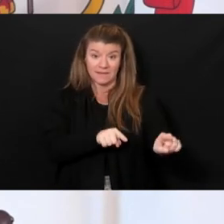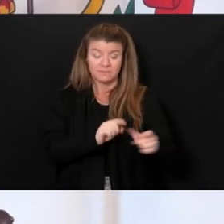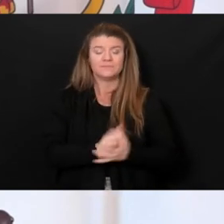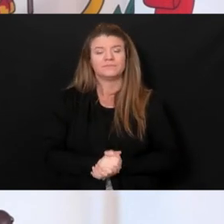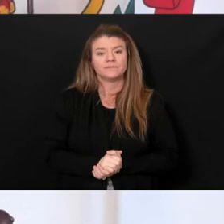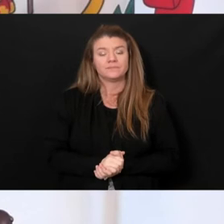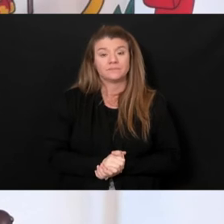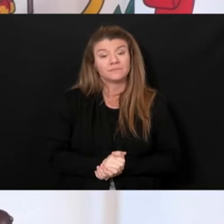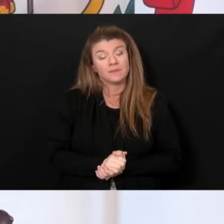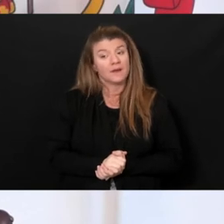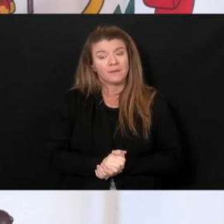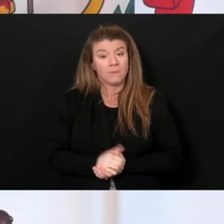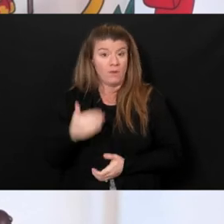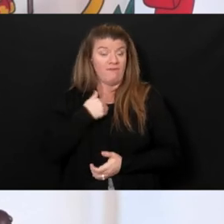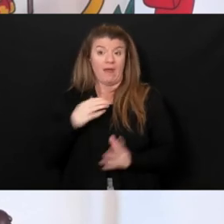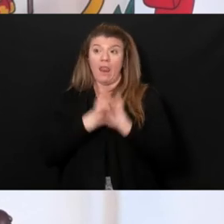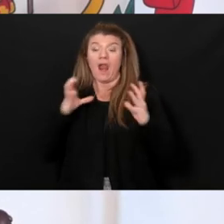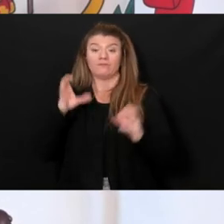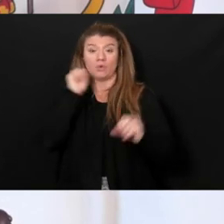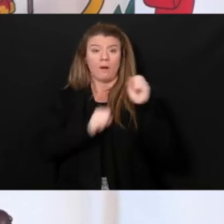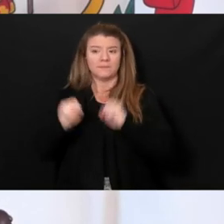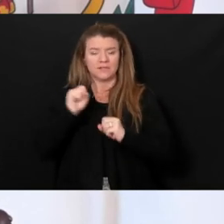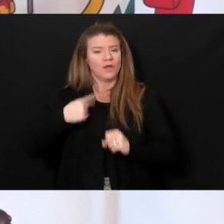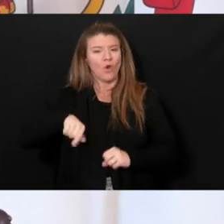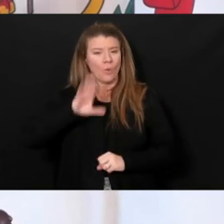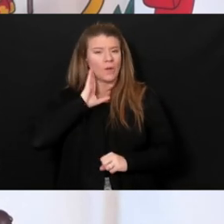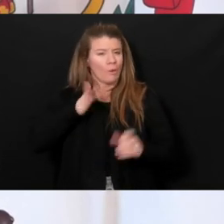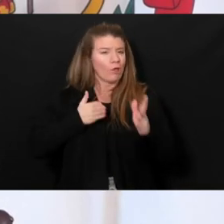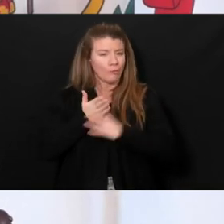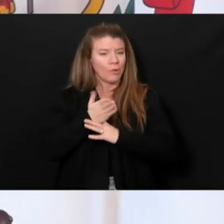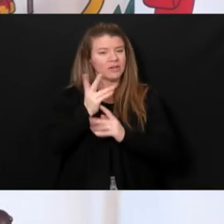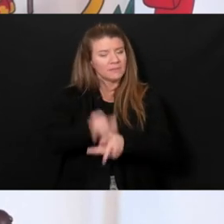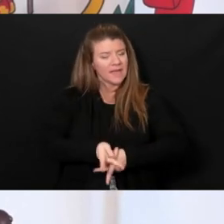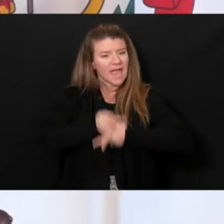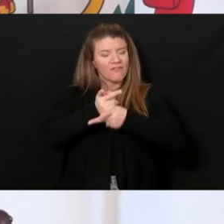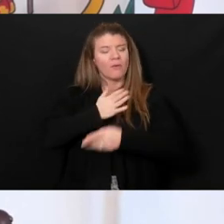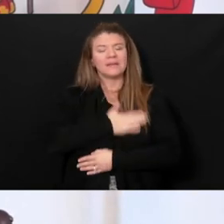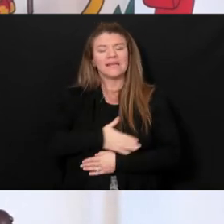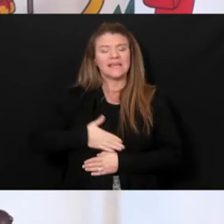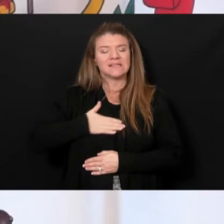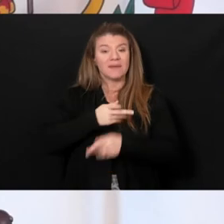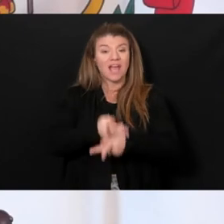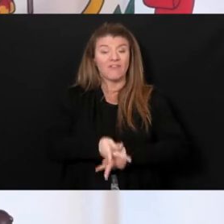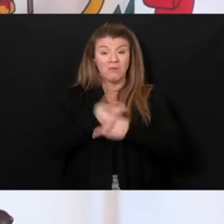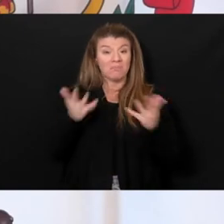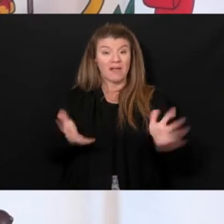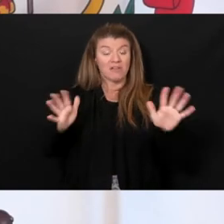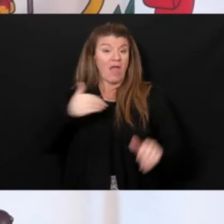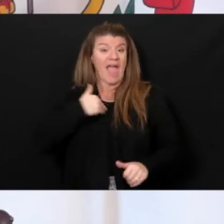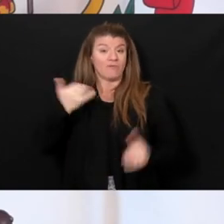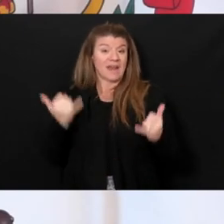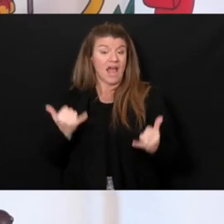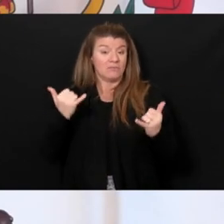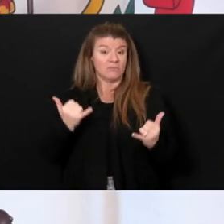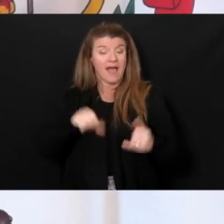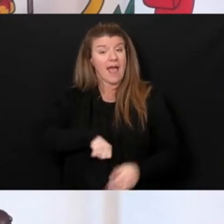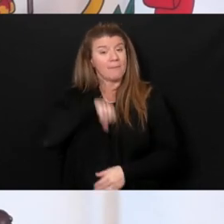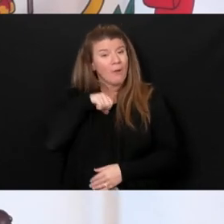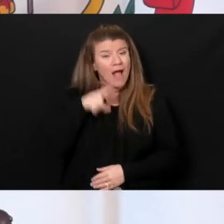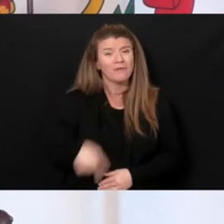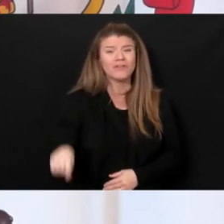But we've had lots of these storms, and we'll get through it. Just be really careful. Please, please do. That's all I got right now. I'm proud of